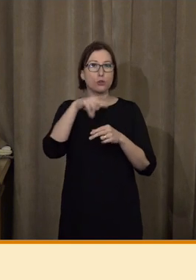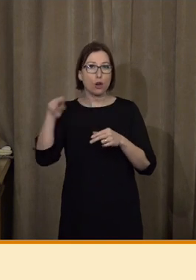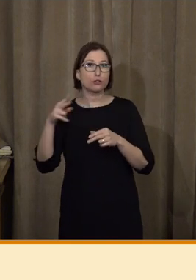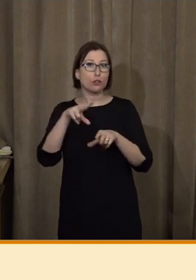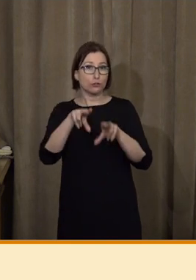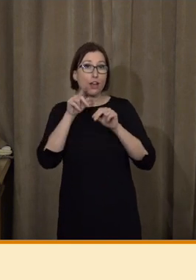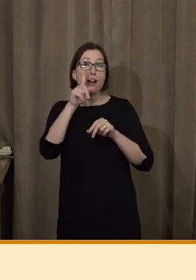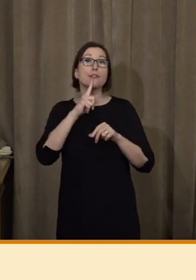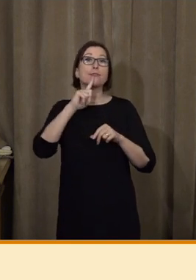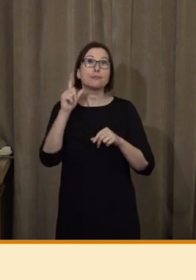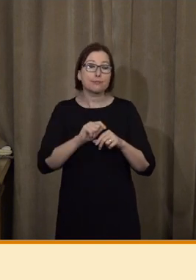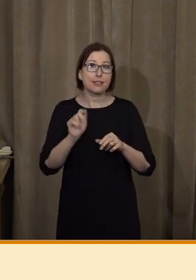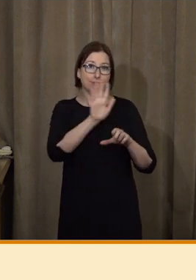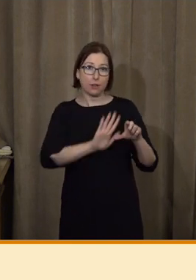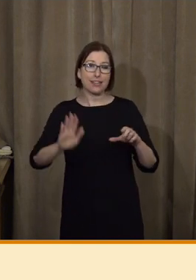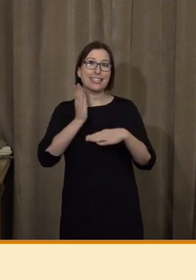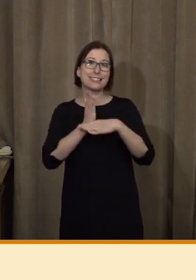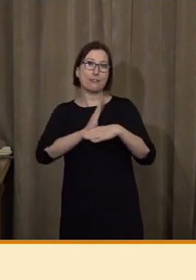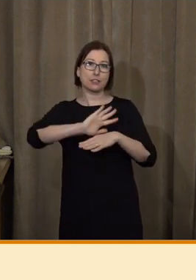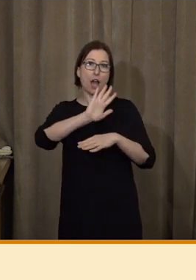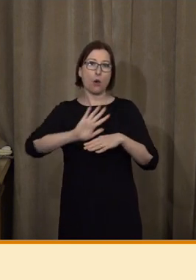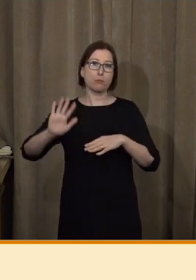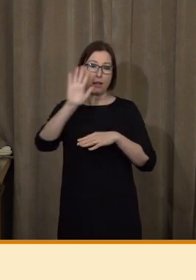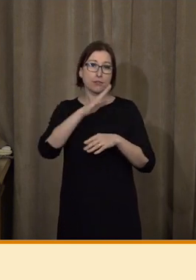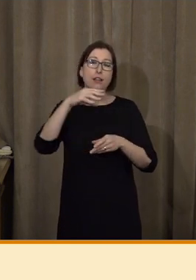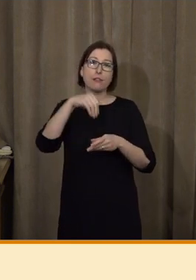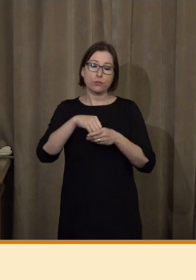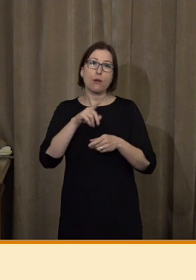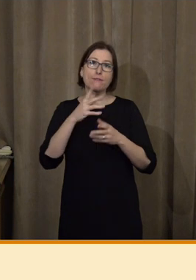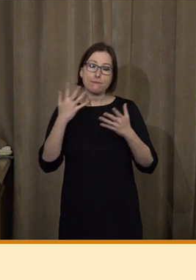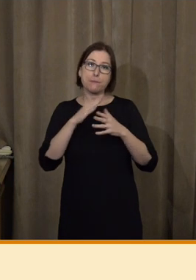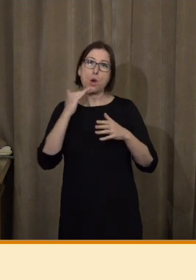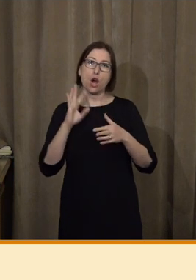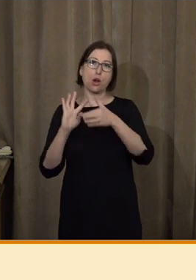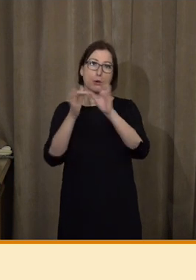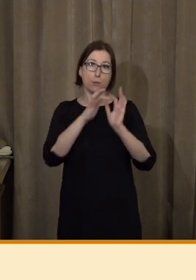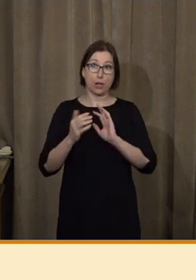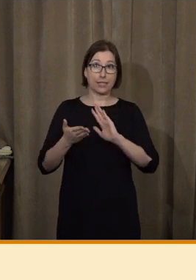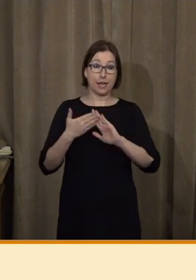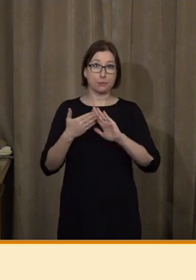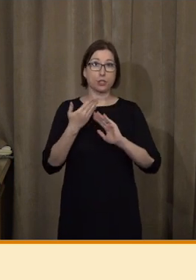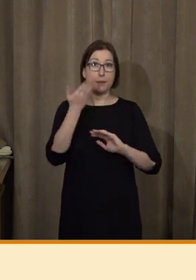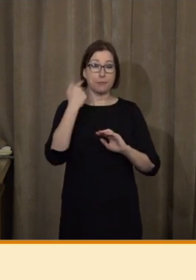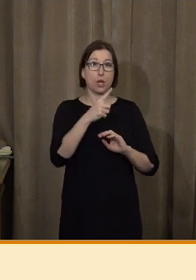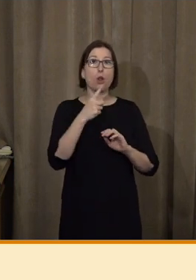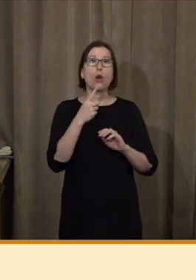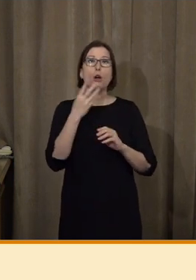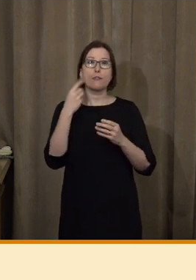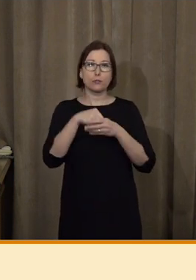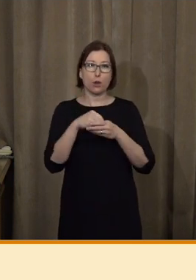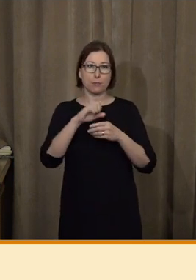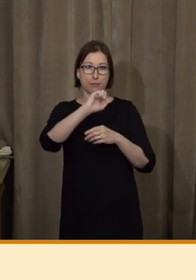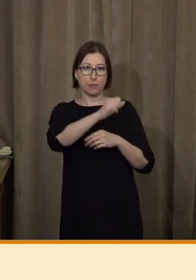but in fact it is the whole southern area, is very connected. Here on the Prusvice